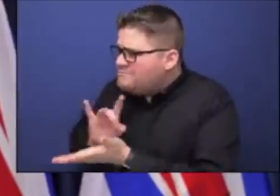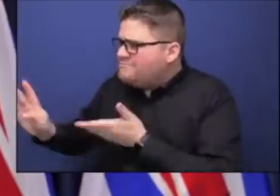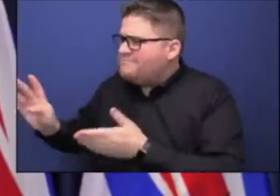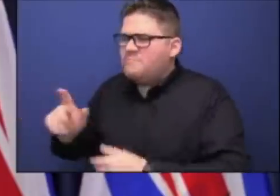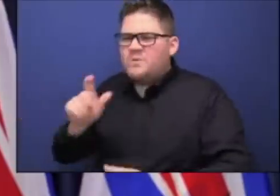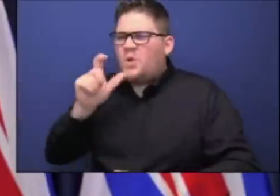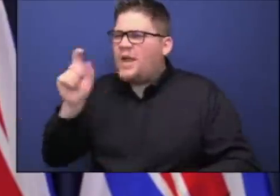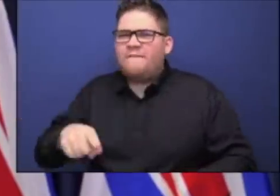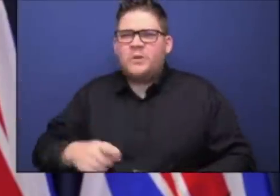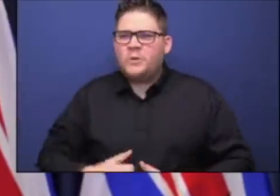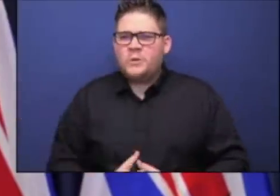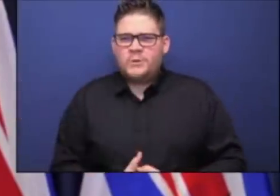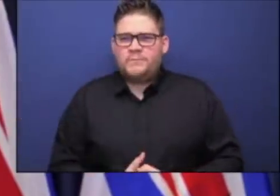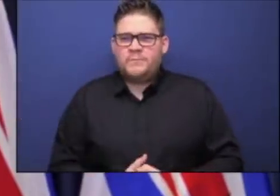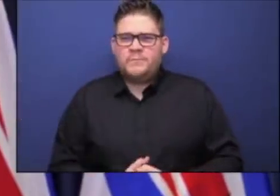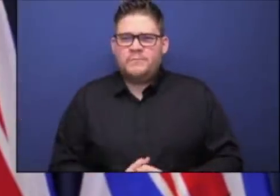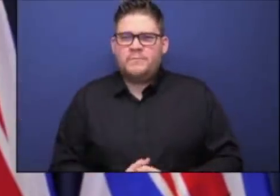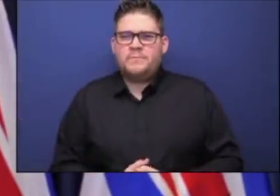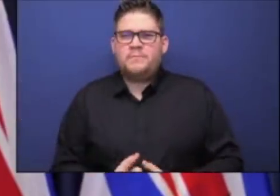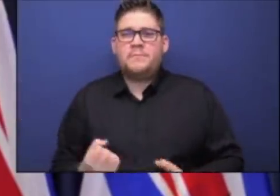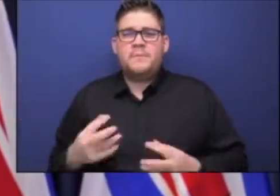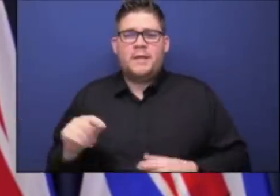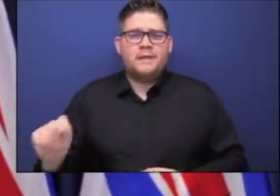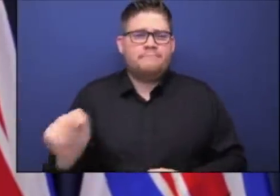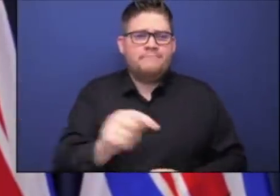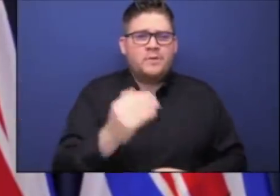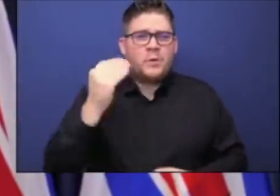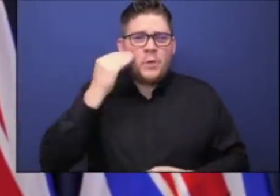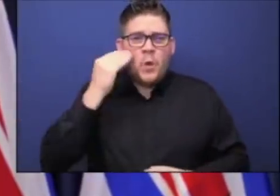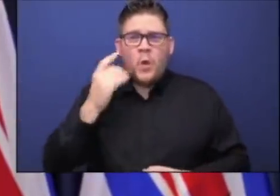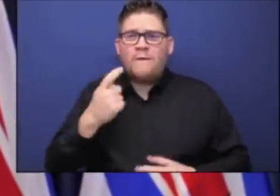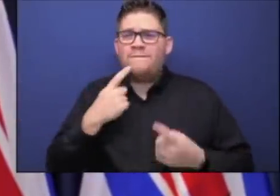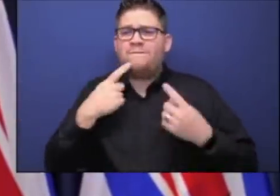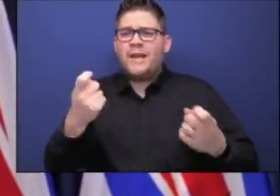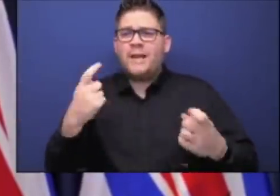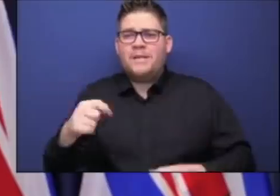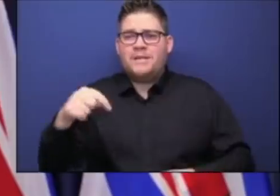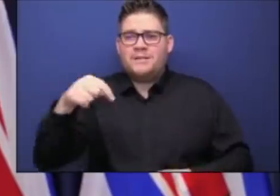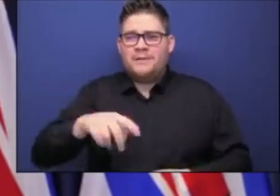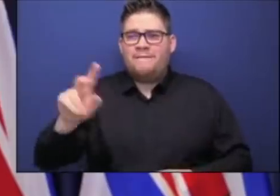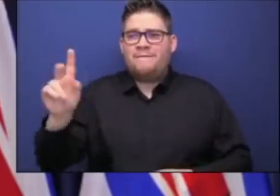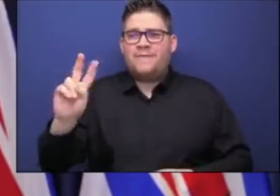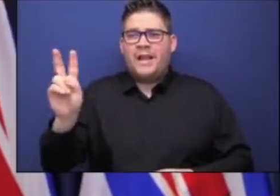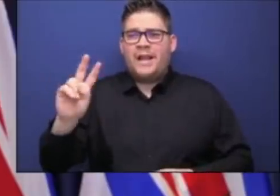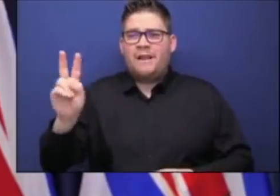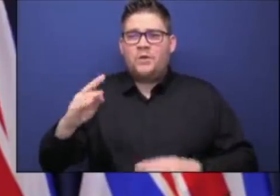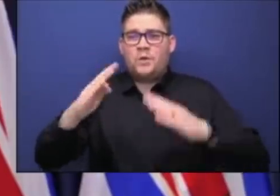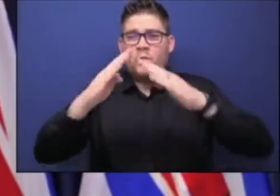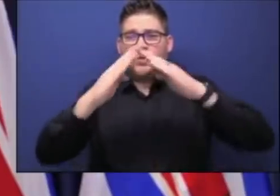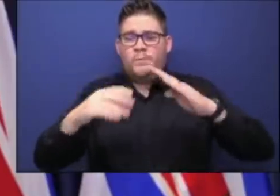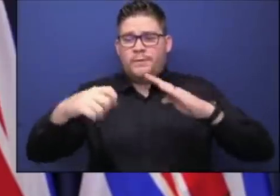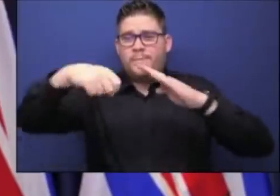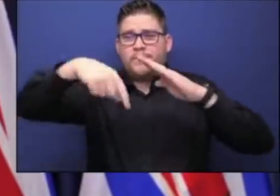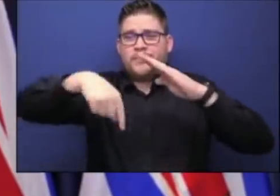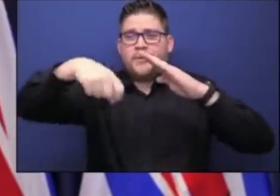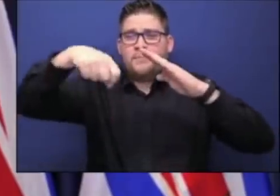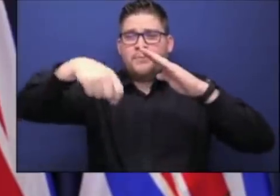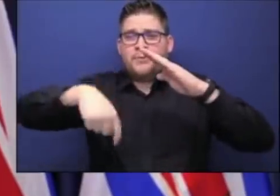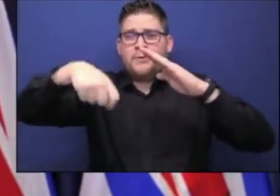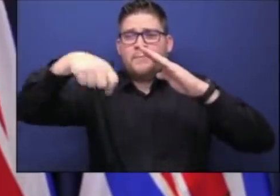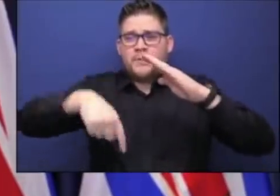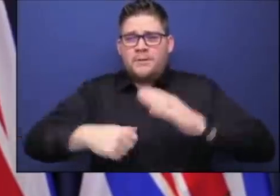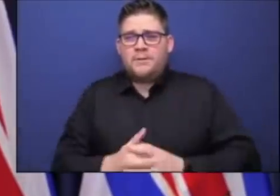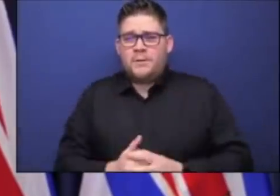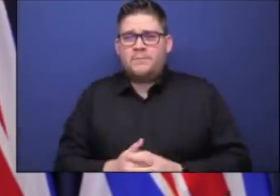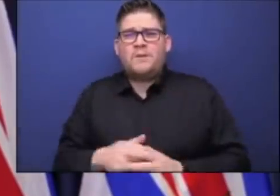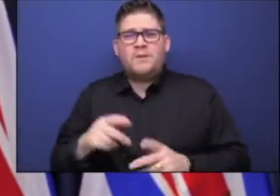talked to as well, make sure that their tenants can stay because they want good quality tenants in their homes. If